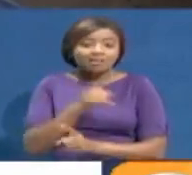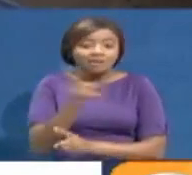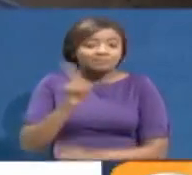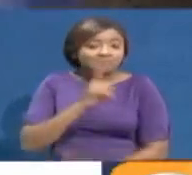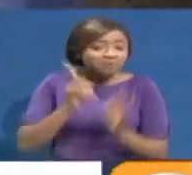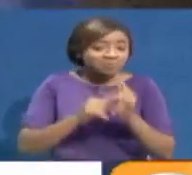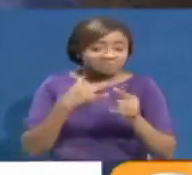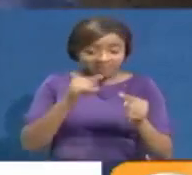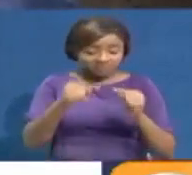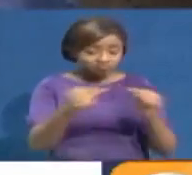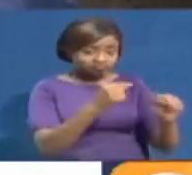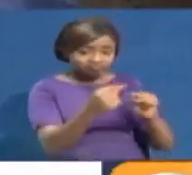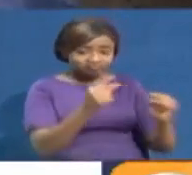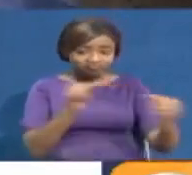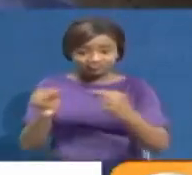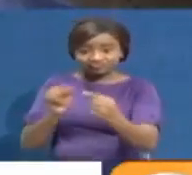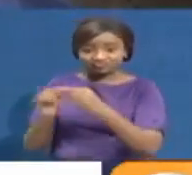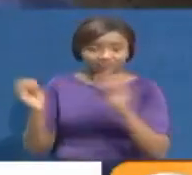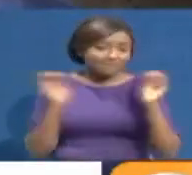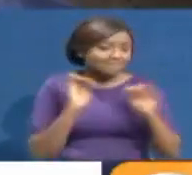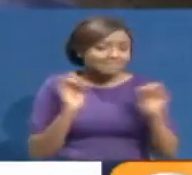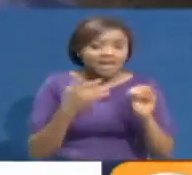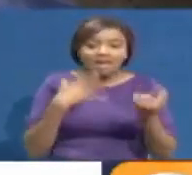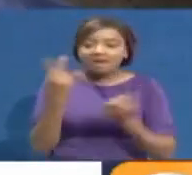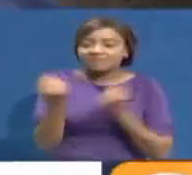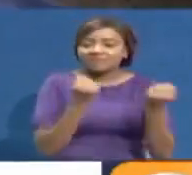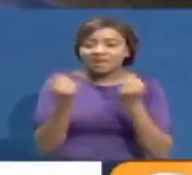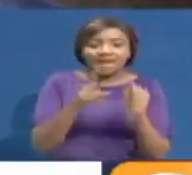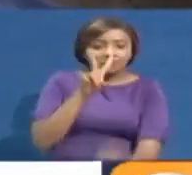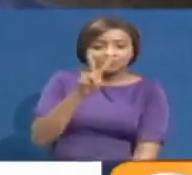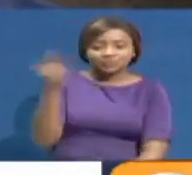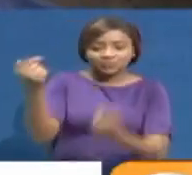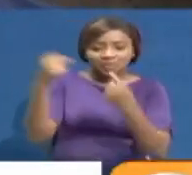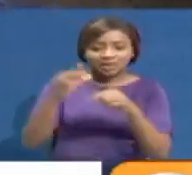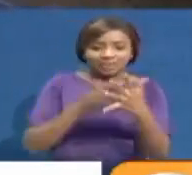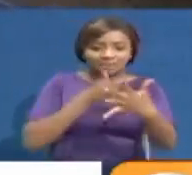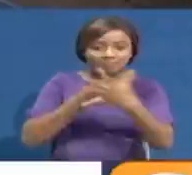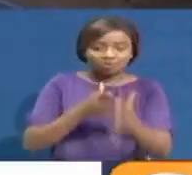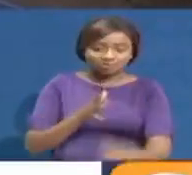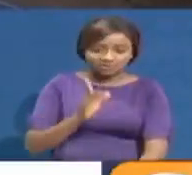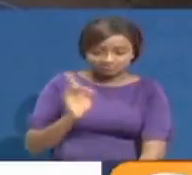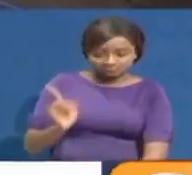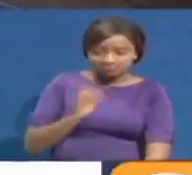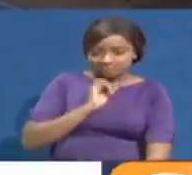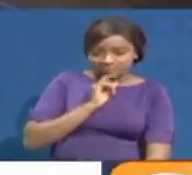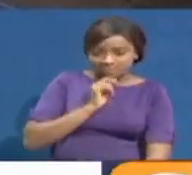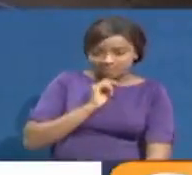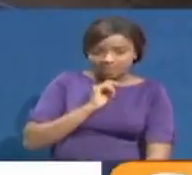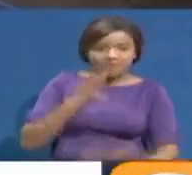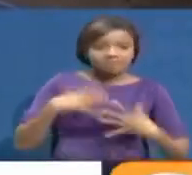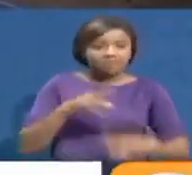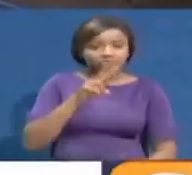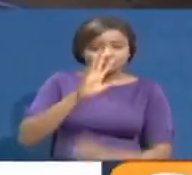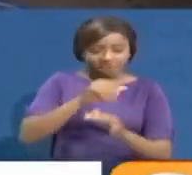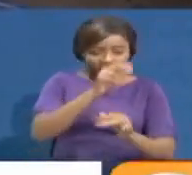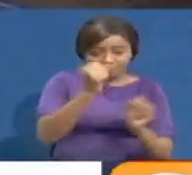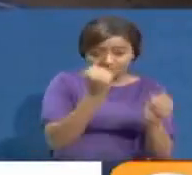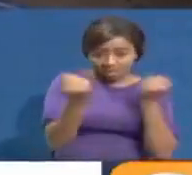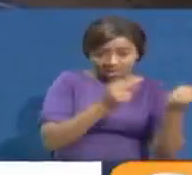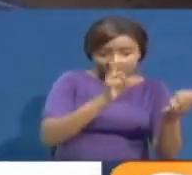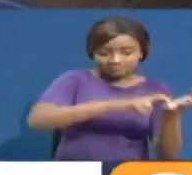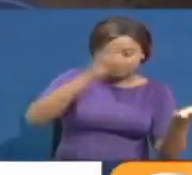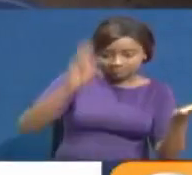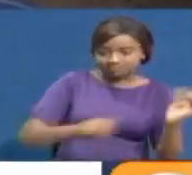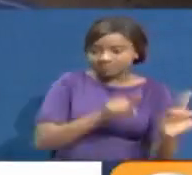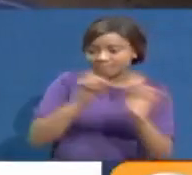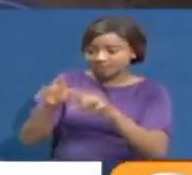there was no struggle. There were two cars which came and blocked my brother. Two people came from the cars, they took